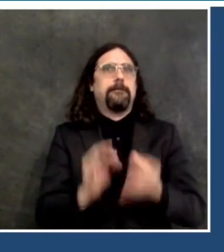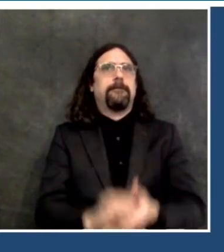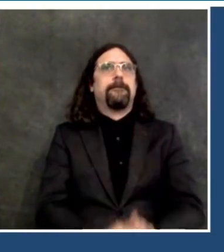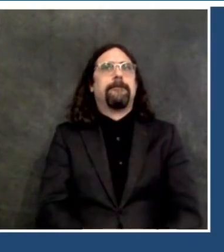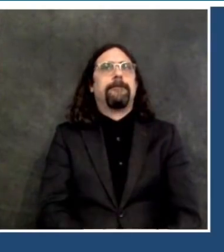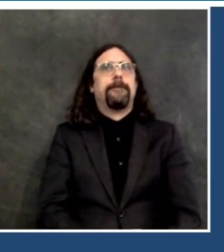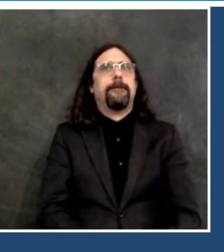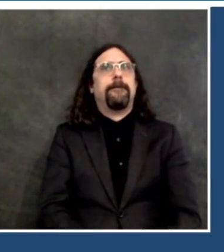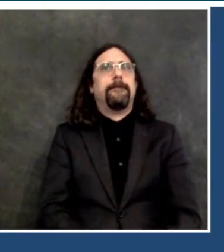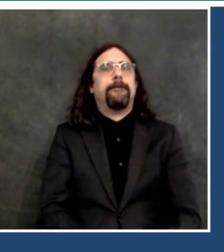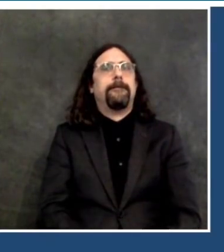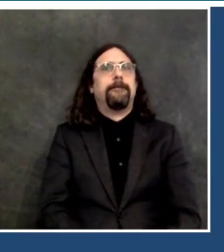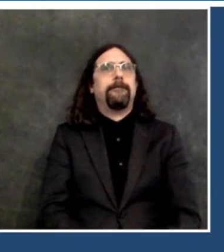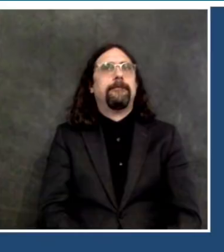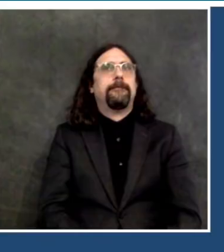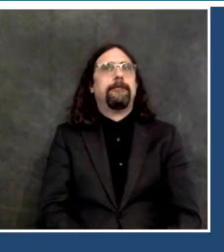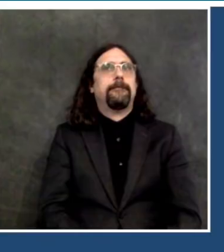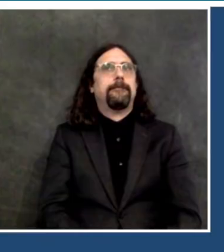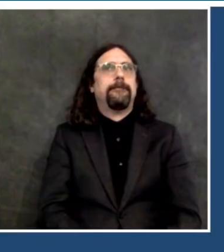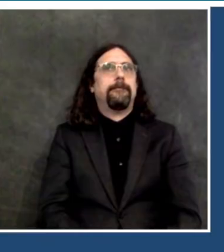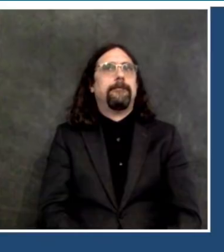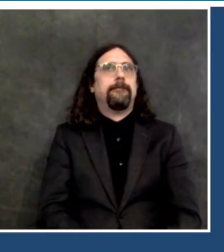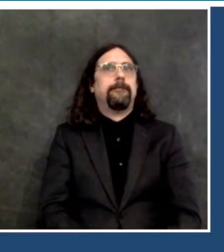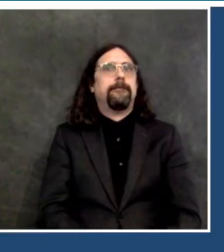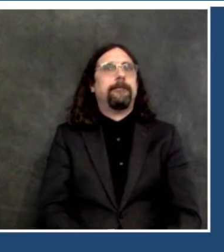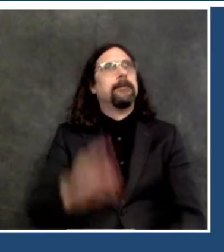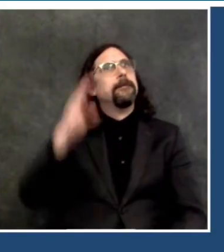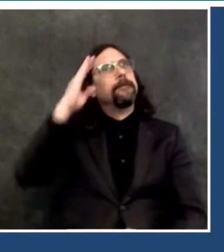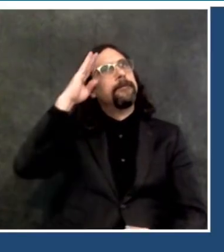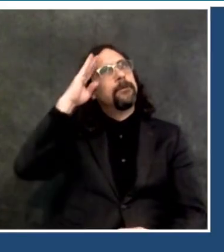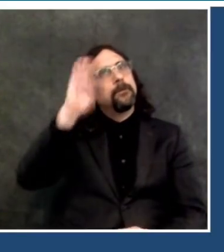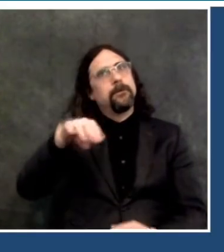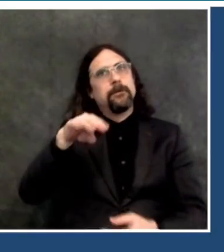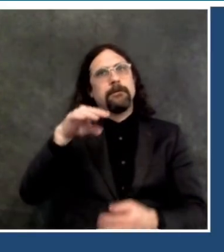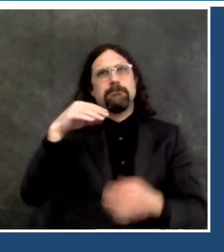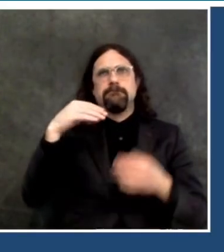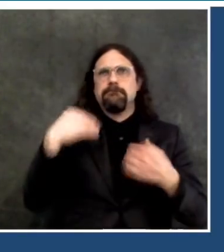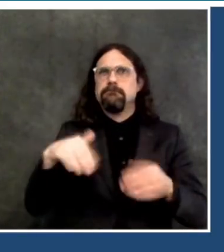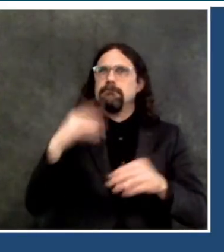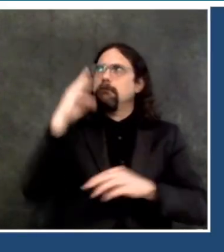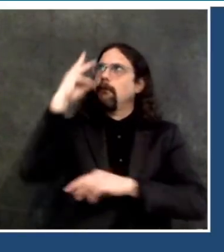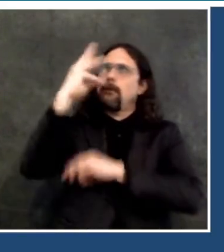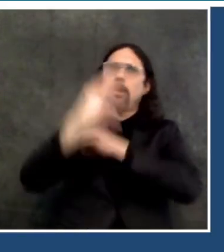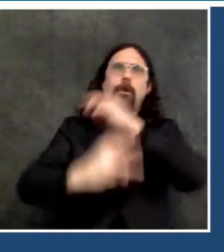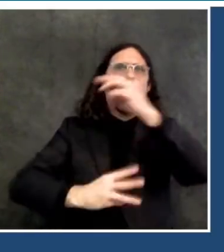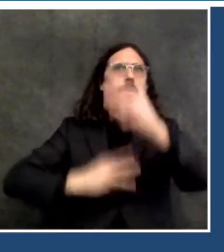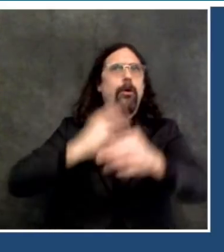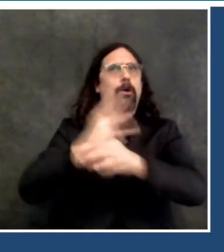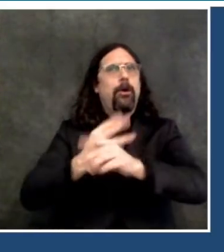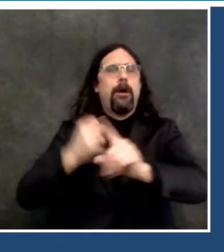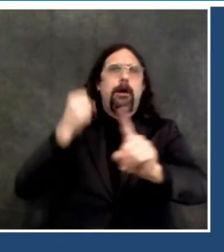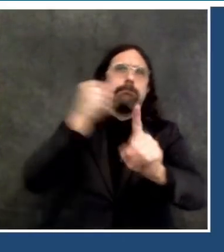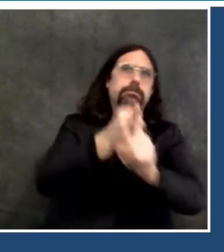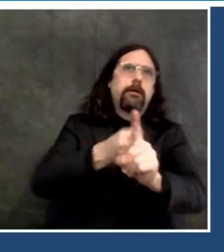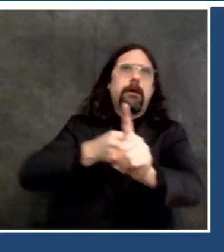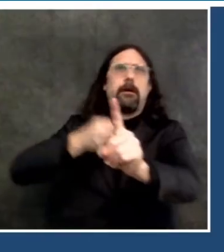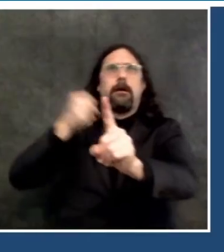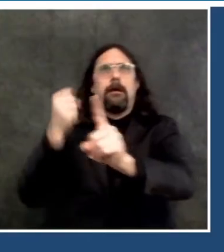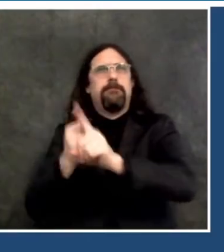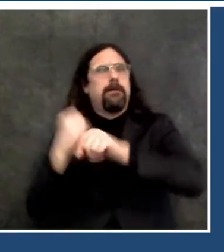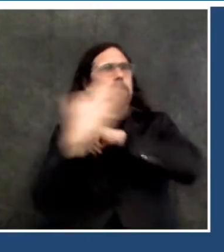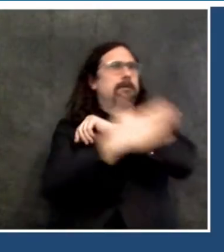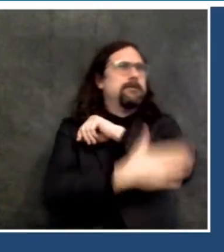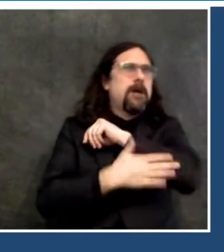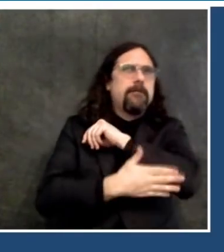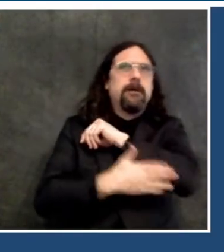global medical community, everyone has been trying to learn as rapidly as possible everything they can about the coronavirus. And we still know there's a lot we don't